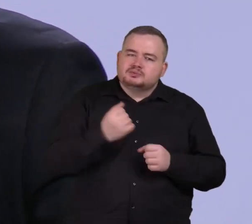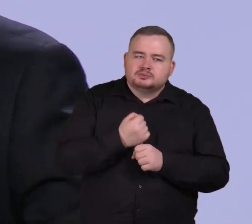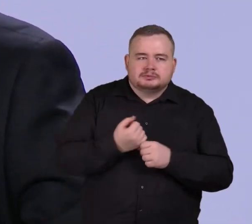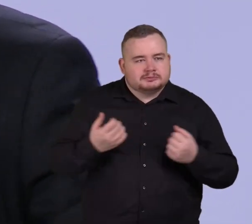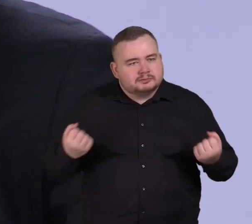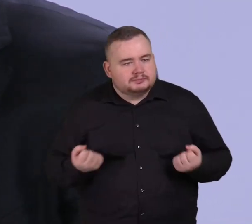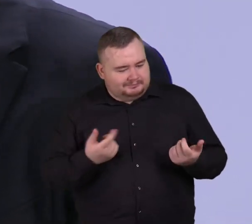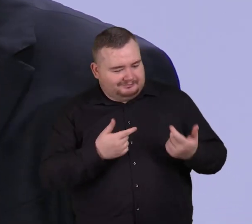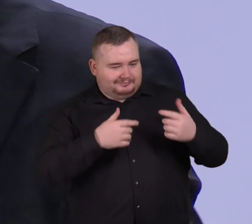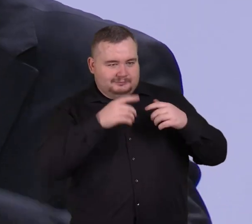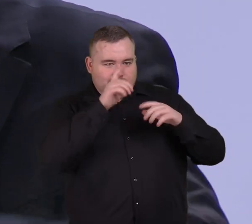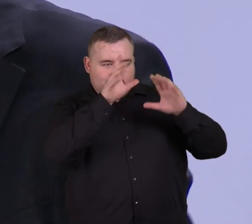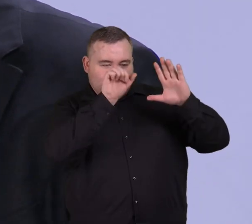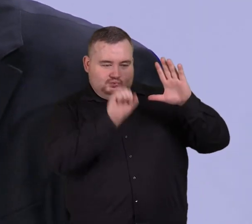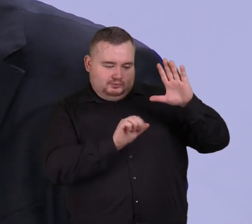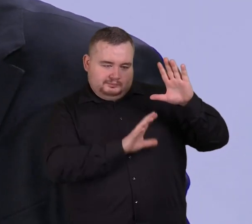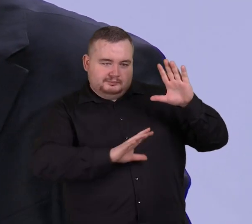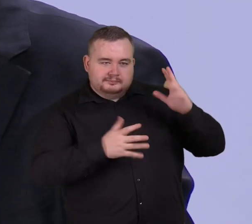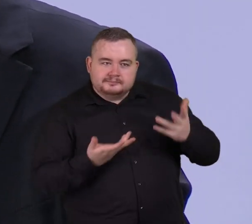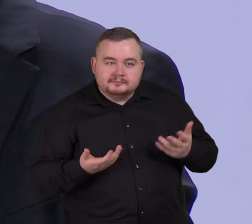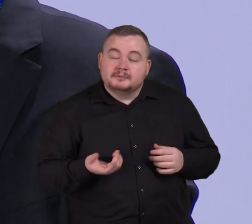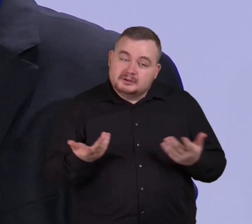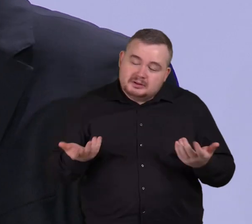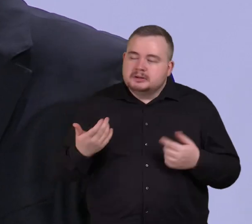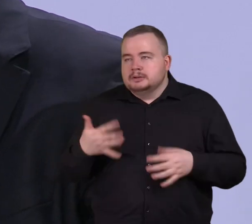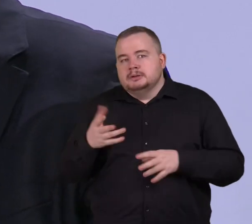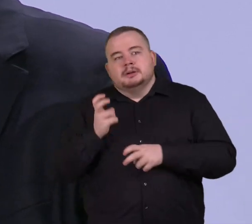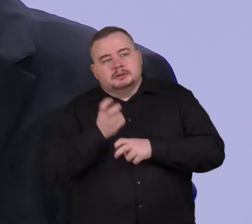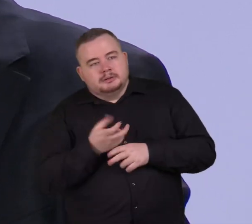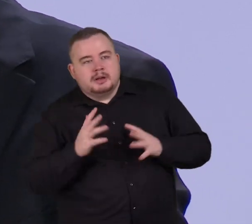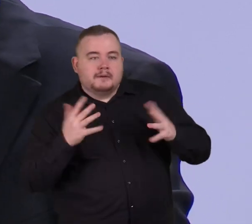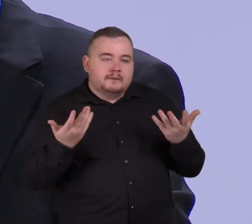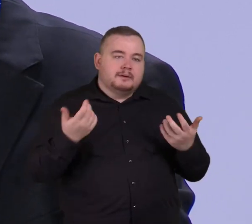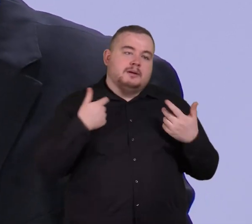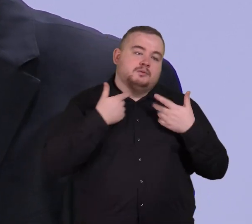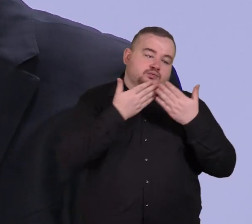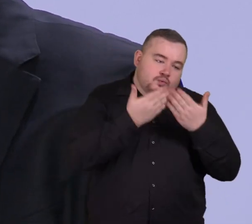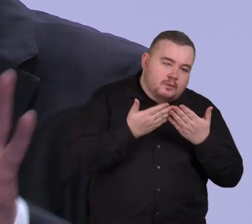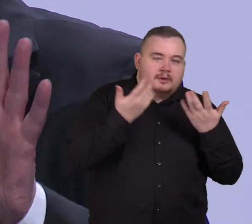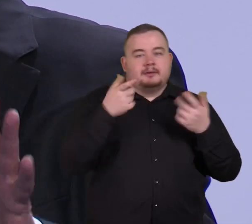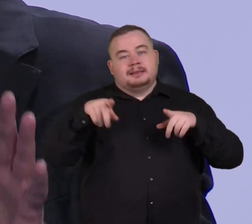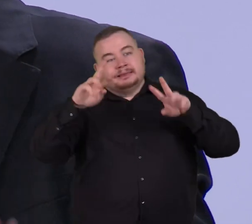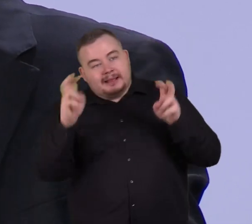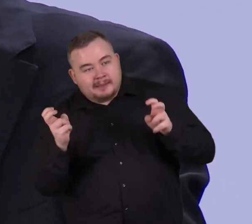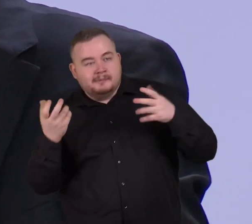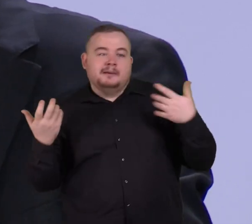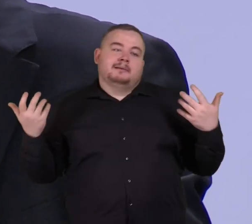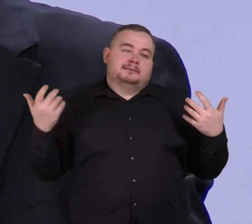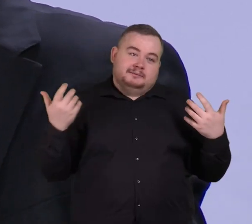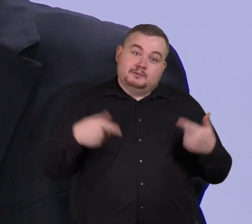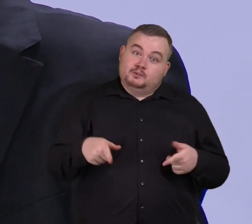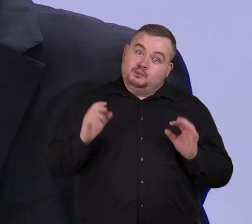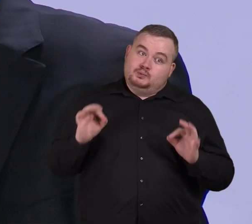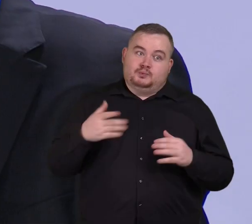in administration, that's something different. Might be fruitful for discussion. Yes. Go ahead. In